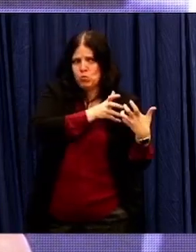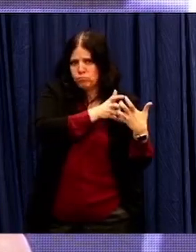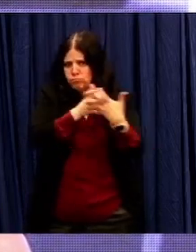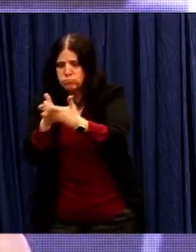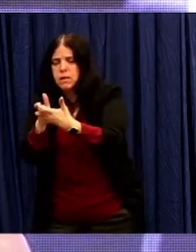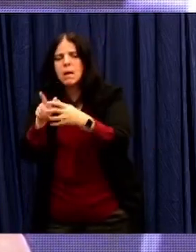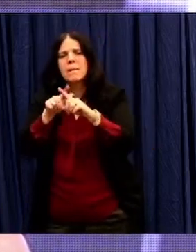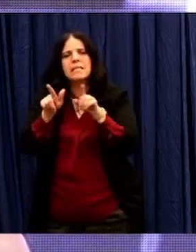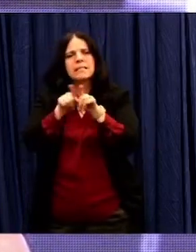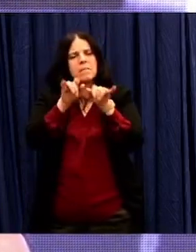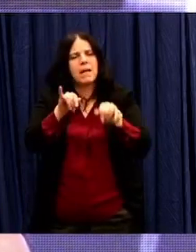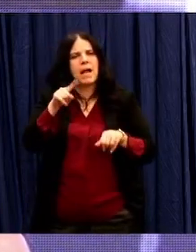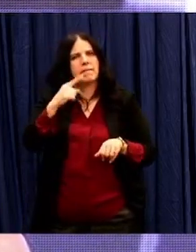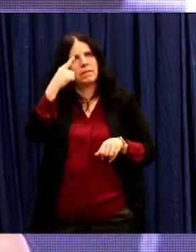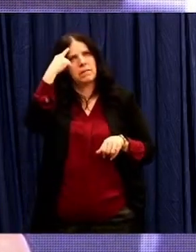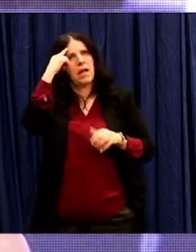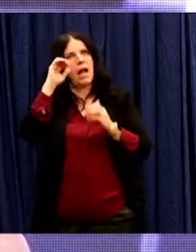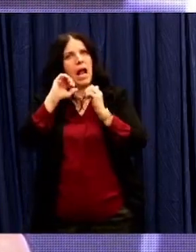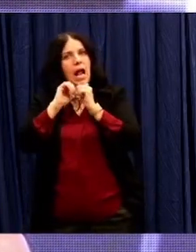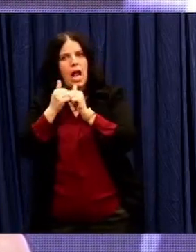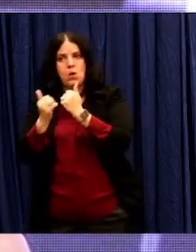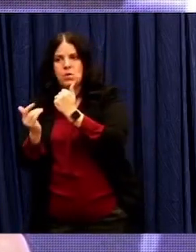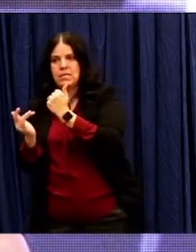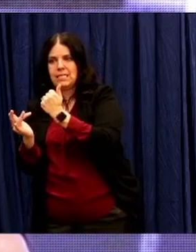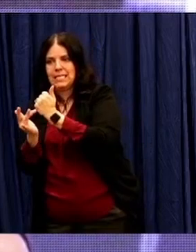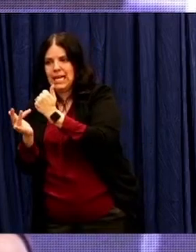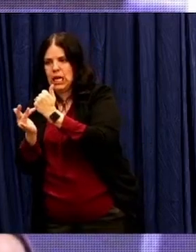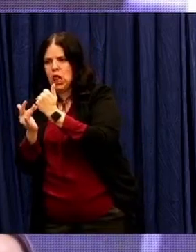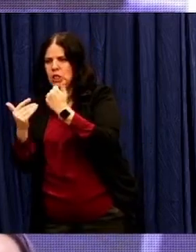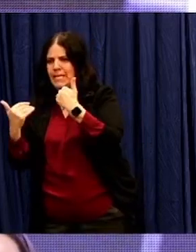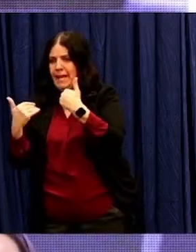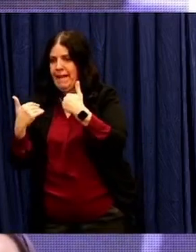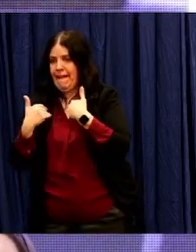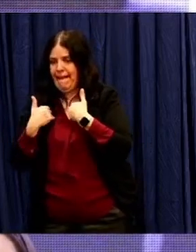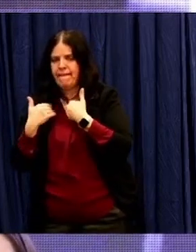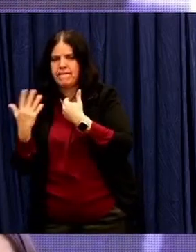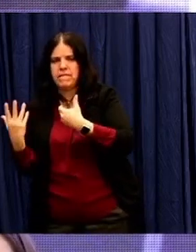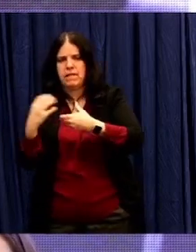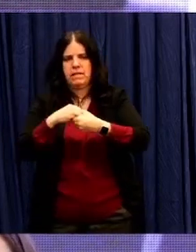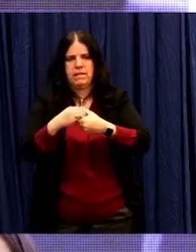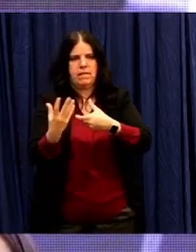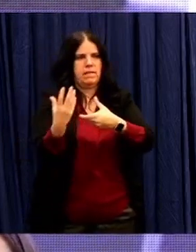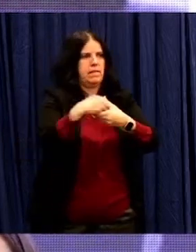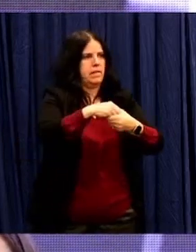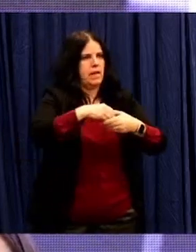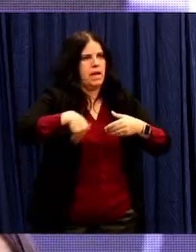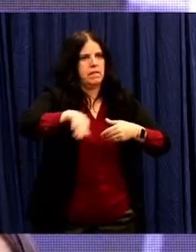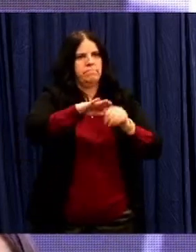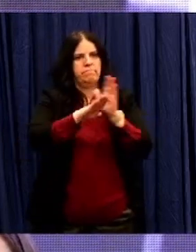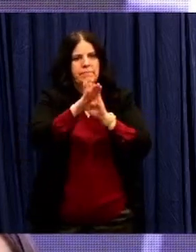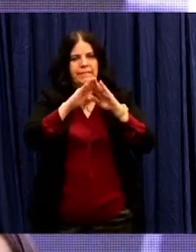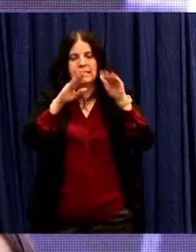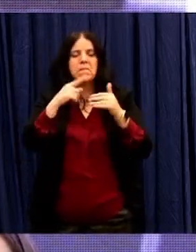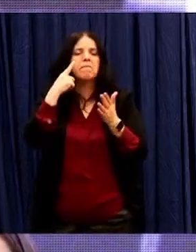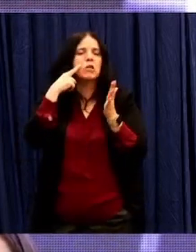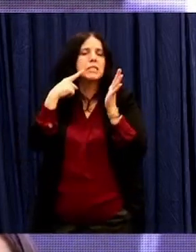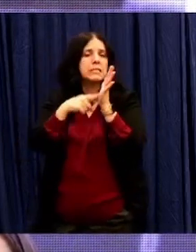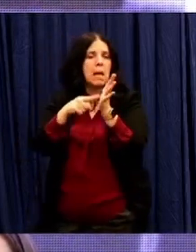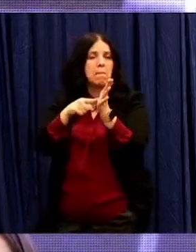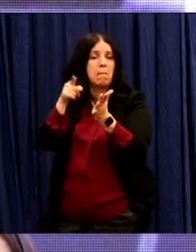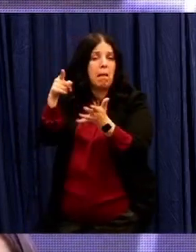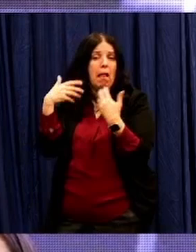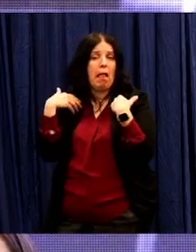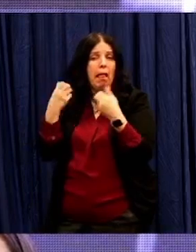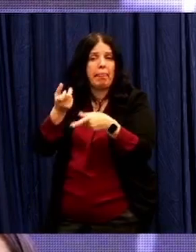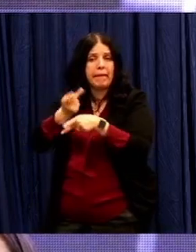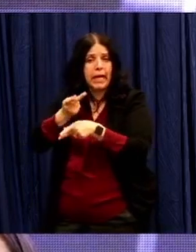including ways to introduce assistive technology into those systems. Using healthcare as an example.